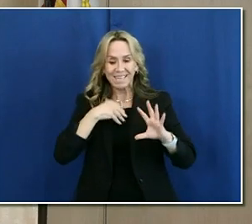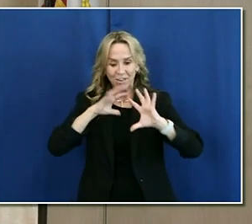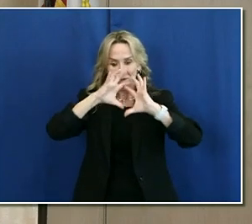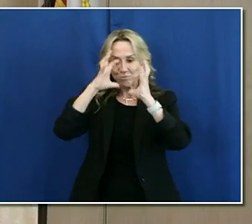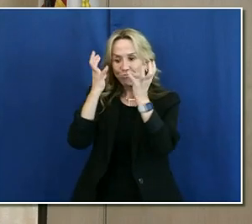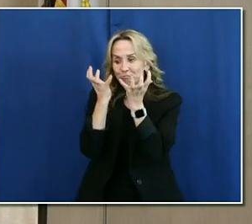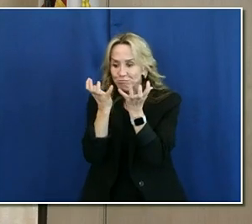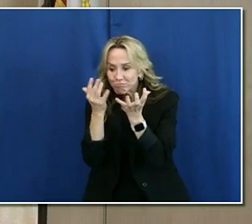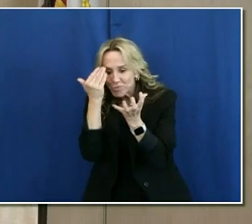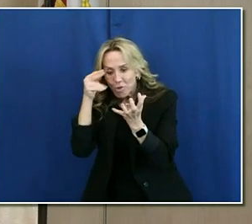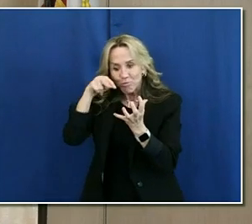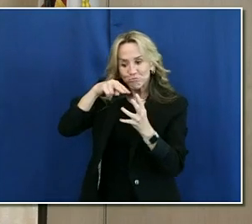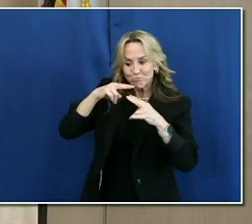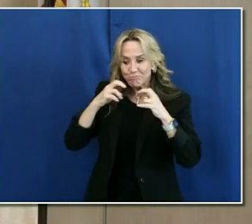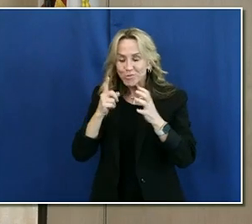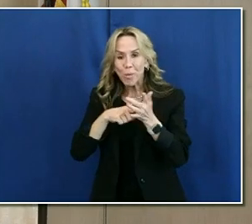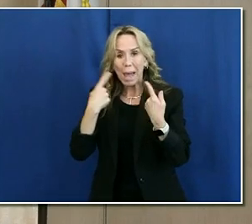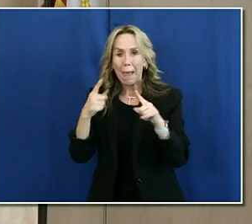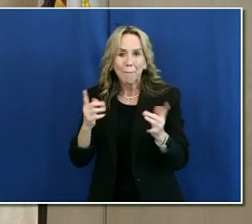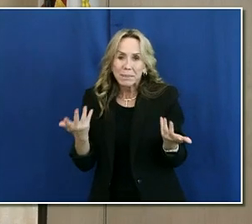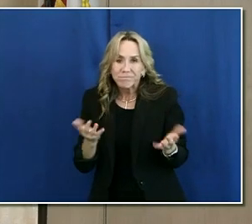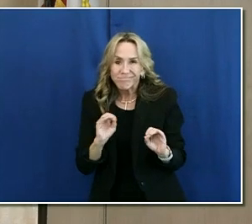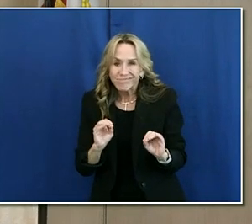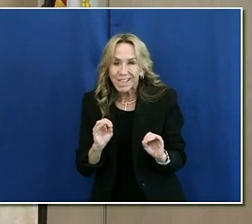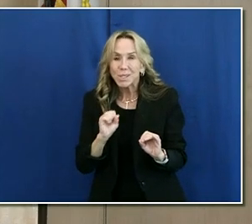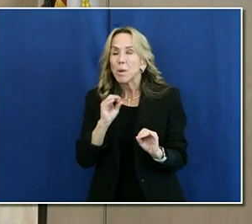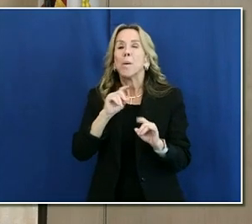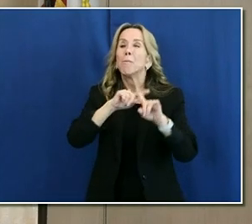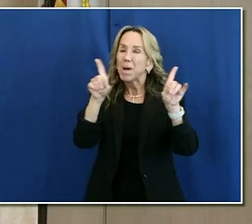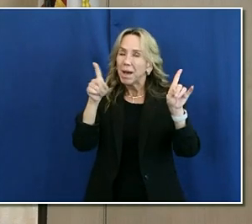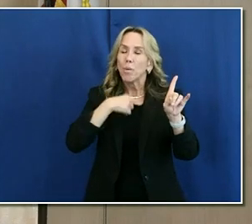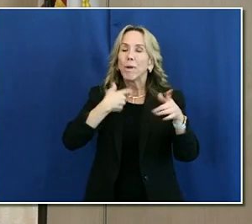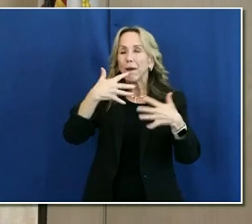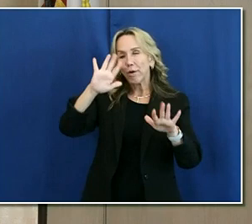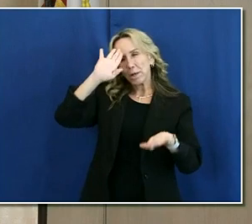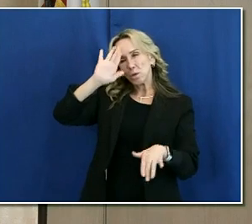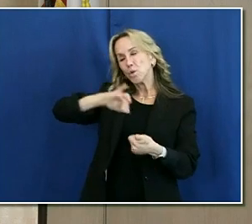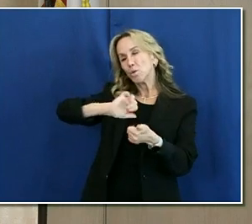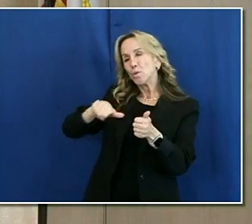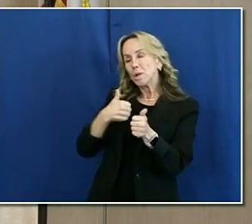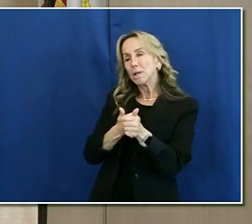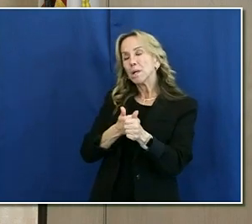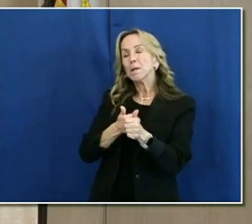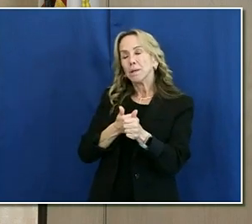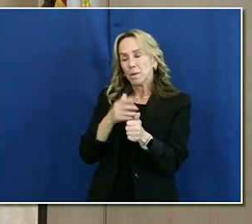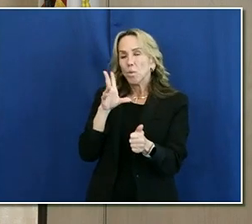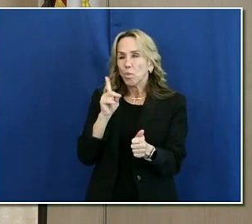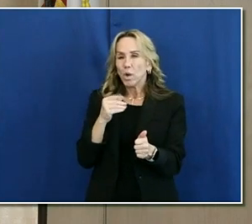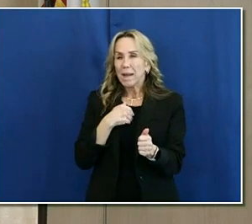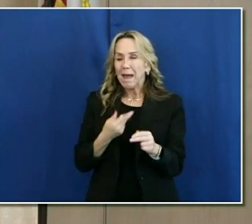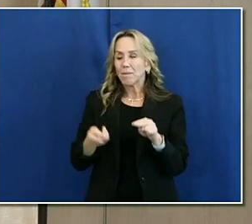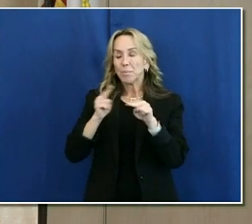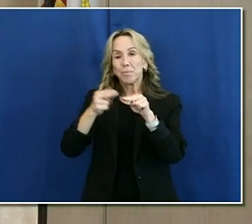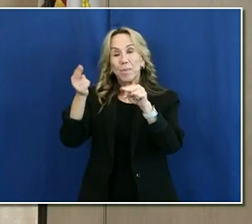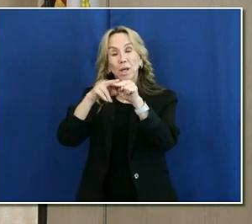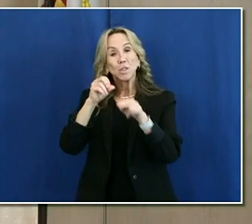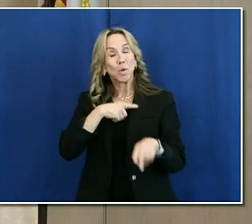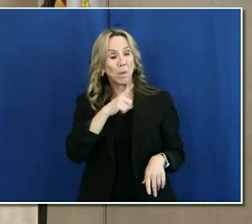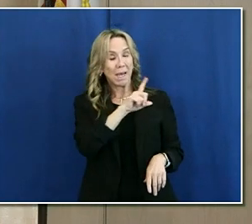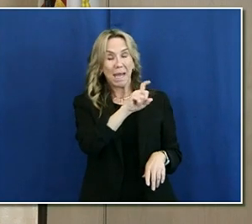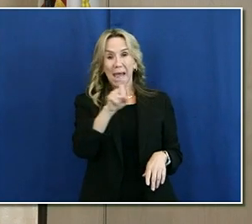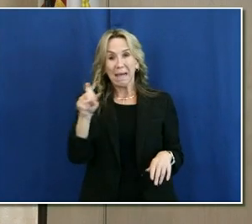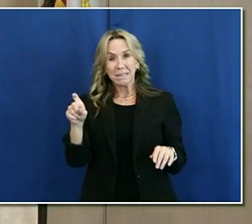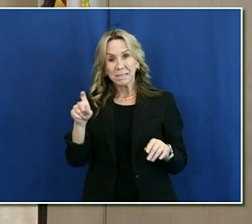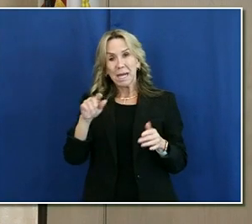open up that we would have more cases. So we have asked 2 entities to look at modeling to determine